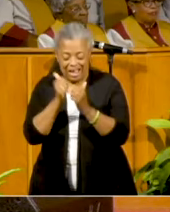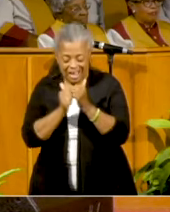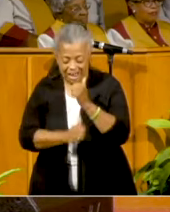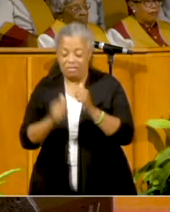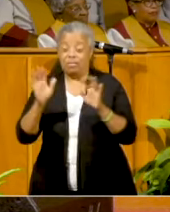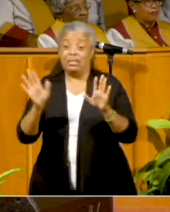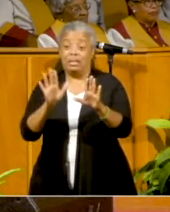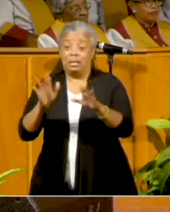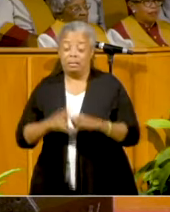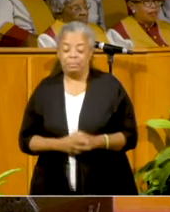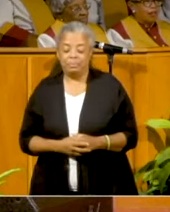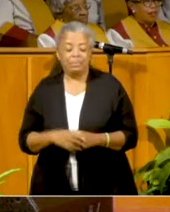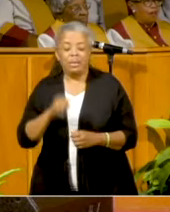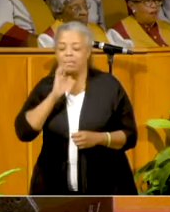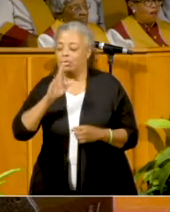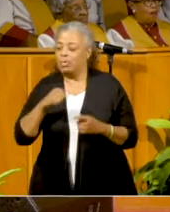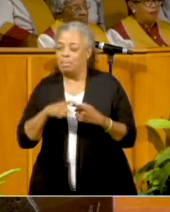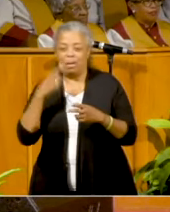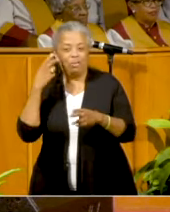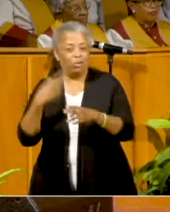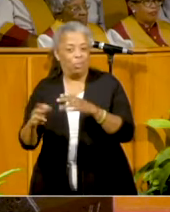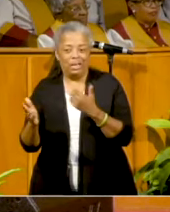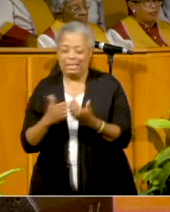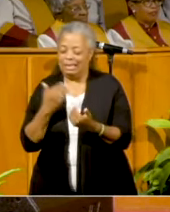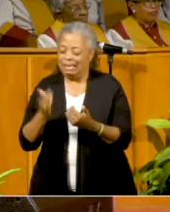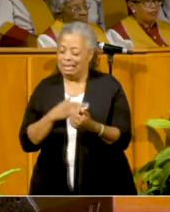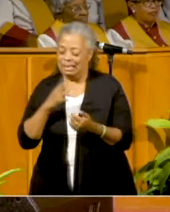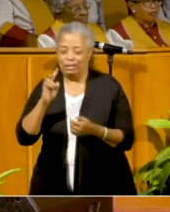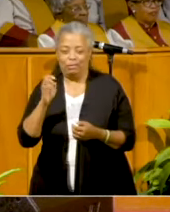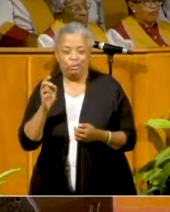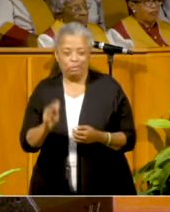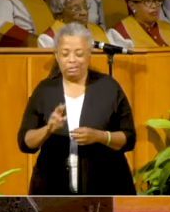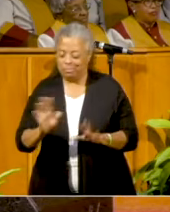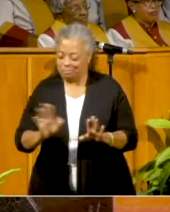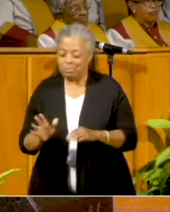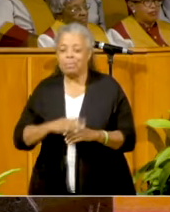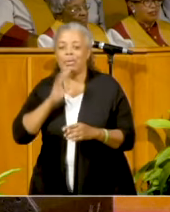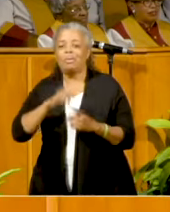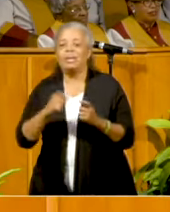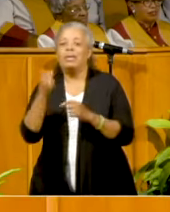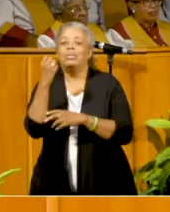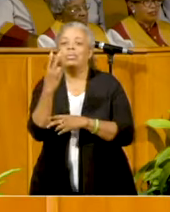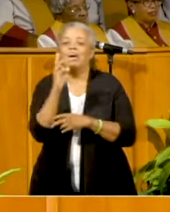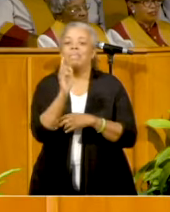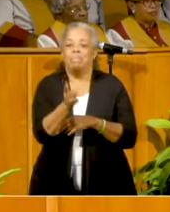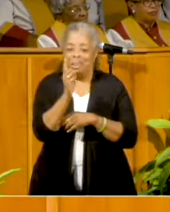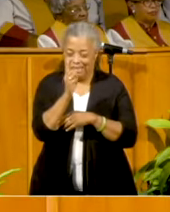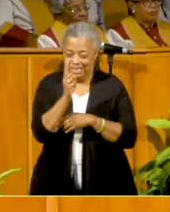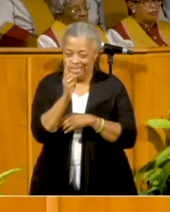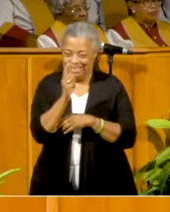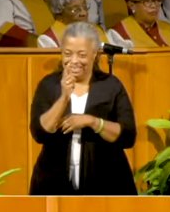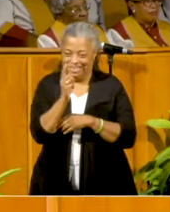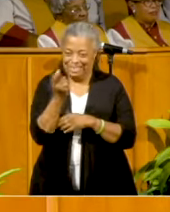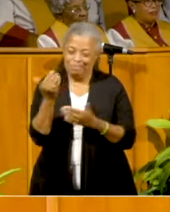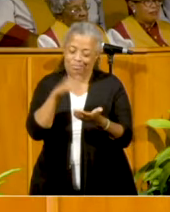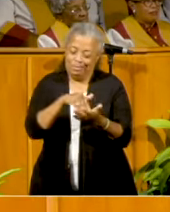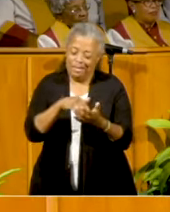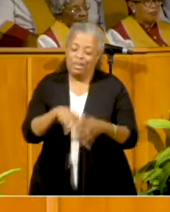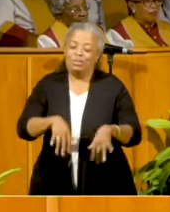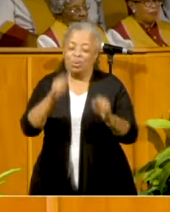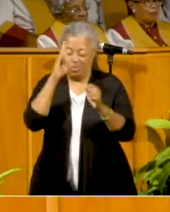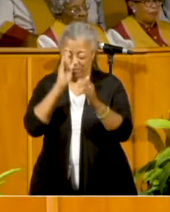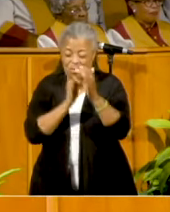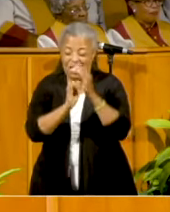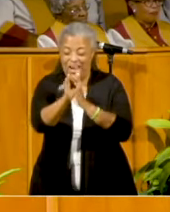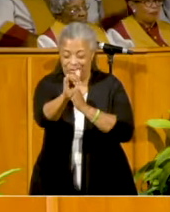Sunday. And I'm not talking about the quick, easy version. I'm talking about the 12-minute remix that took forever to get